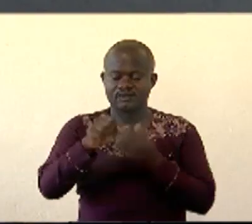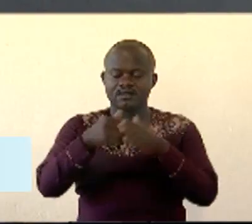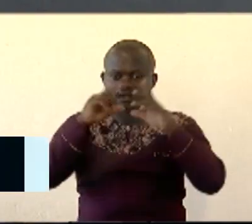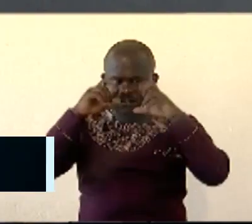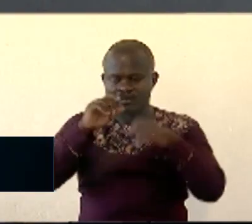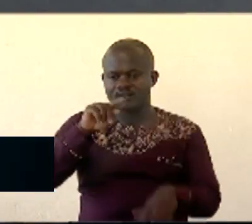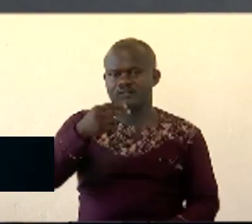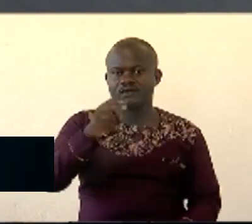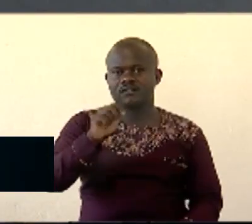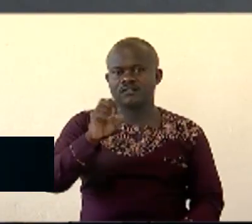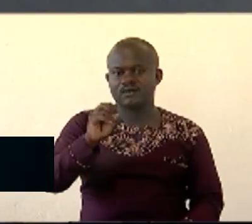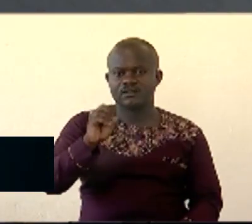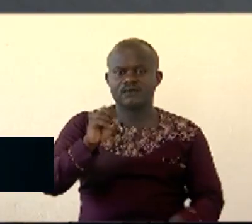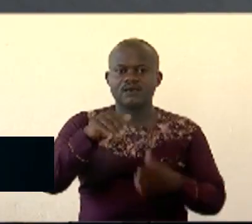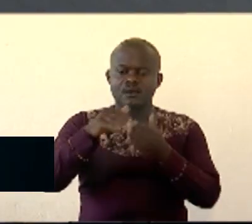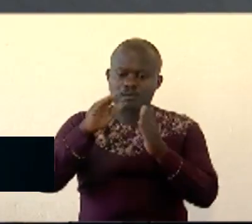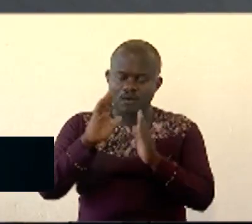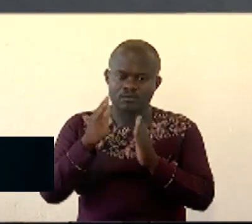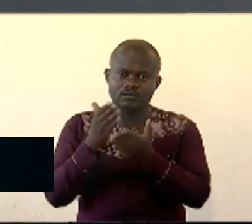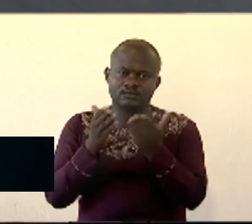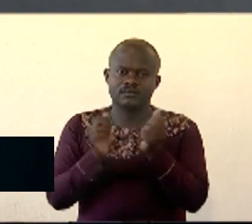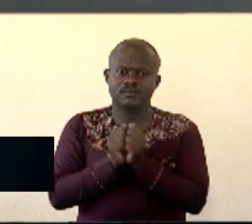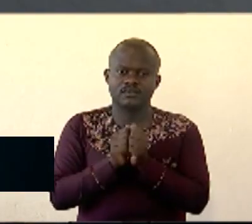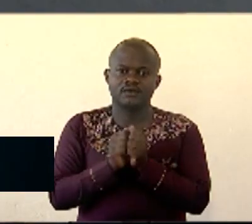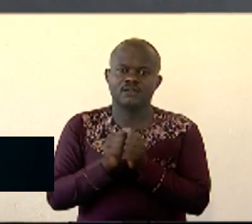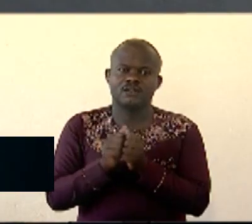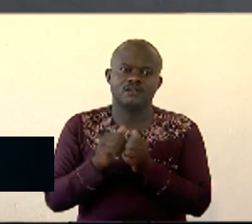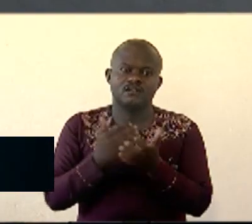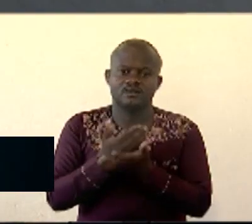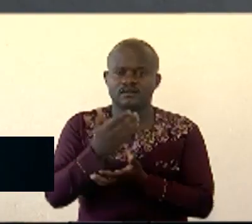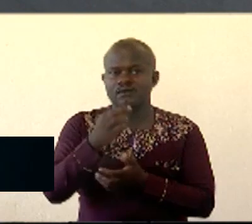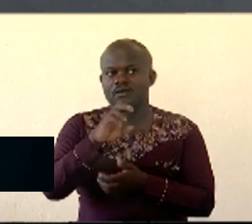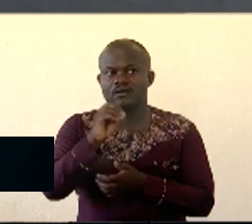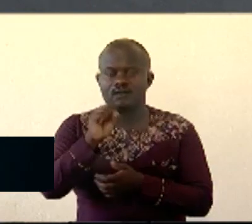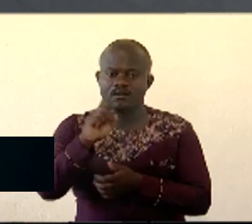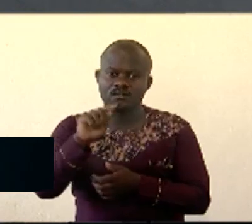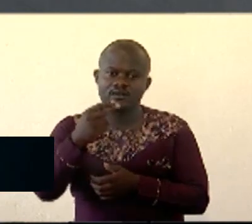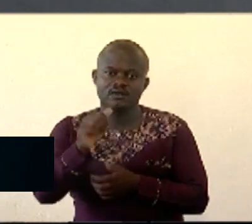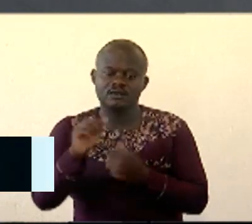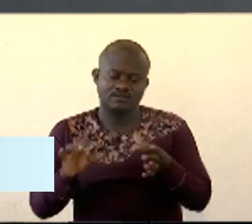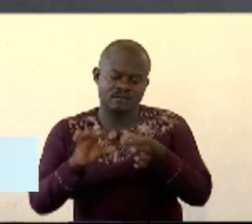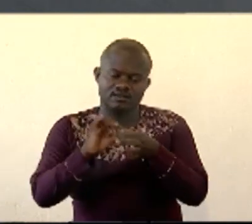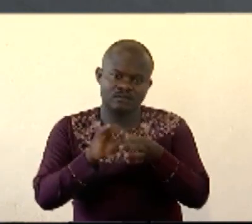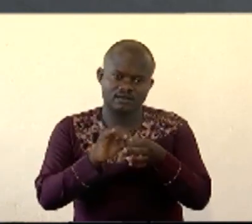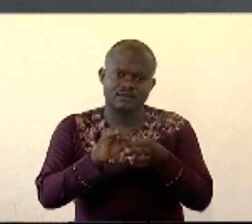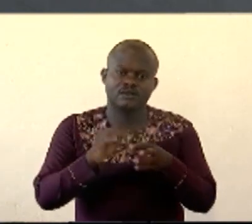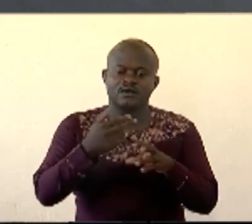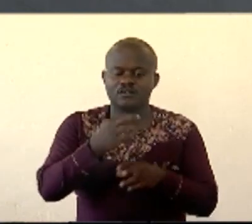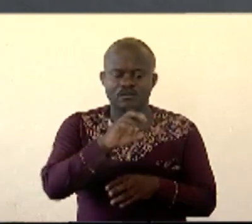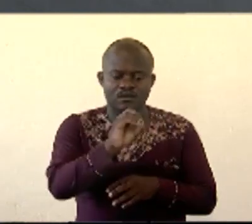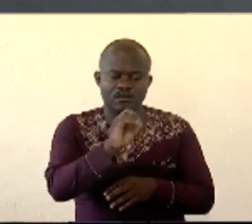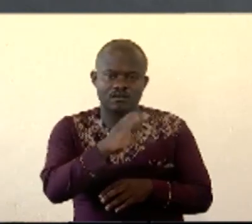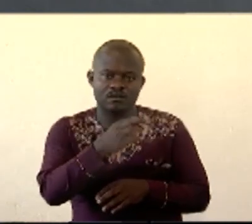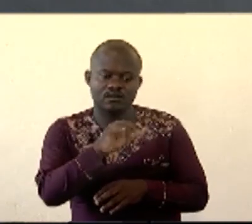photosynthesis? There are more chloroplasts. Numerous chloroplasts, we're talking about adaptations. Numerous chloroplasts,